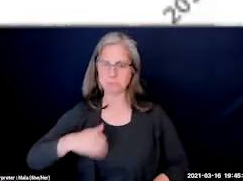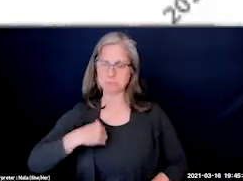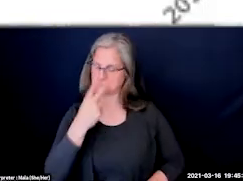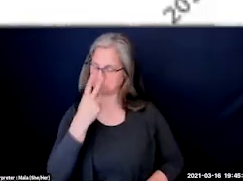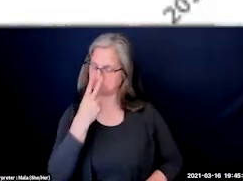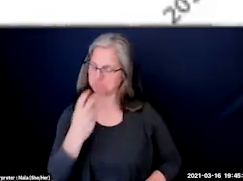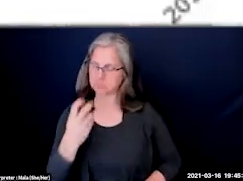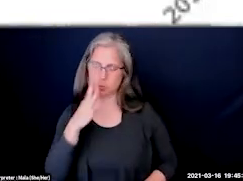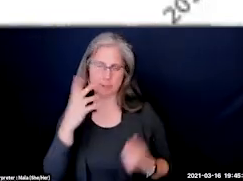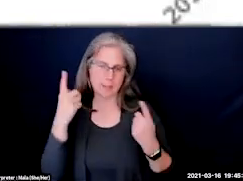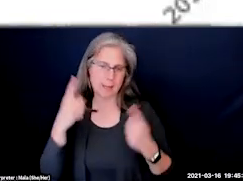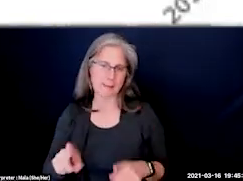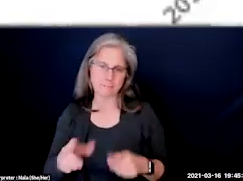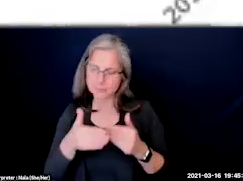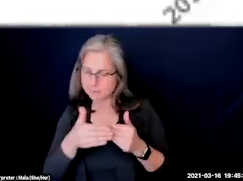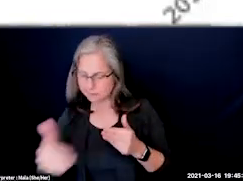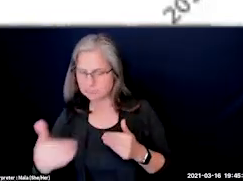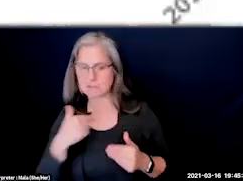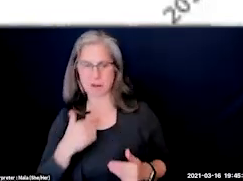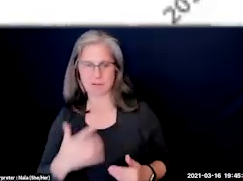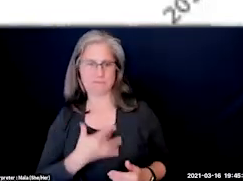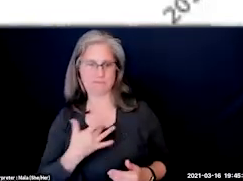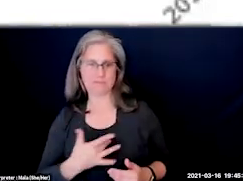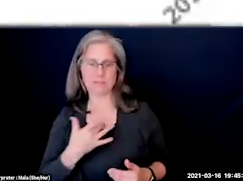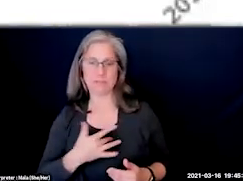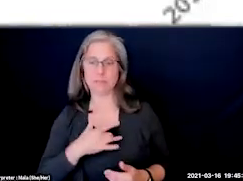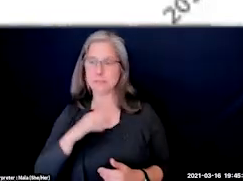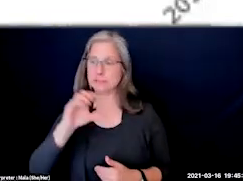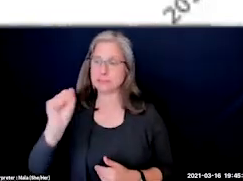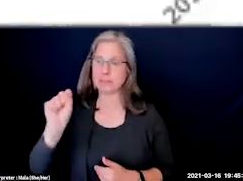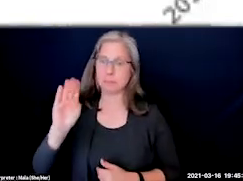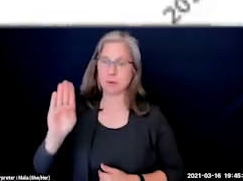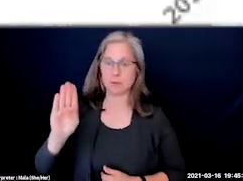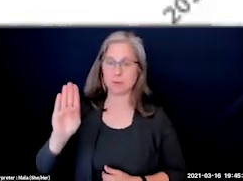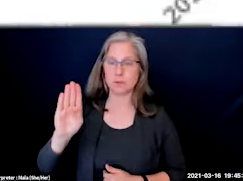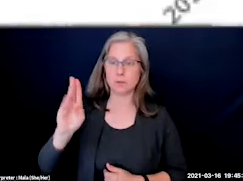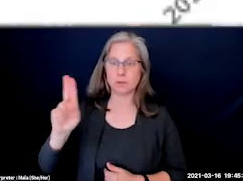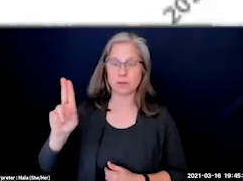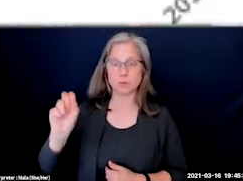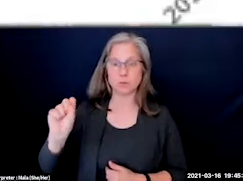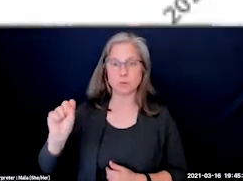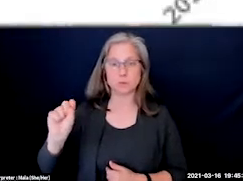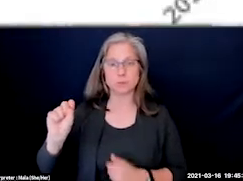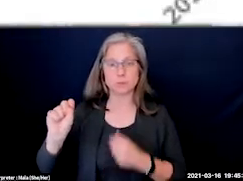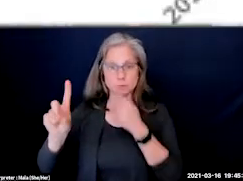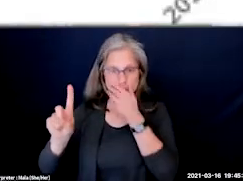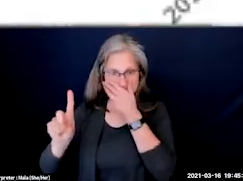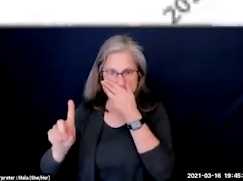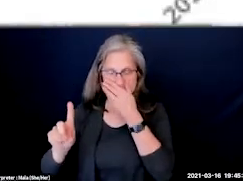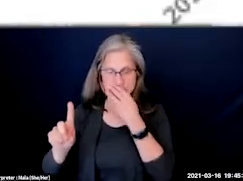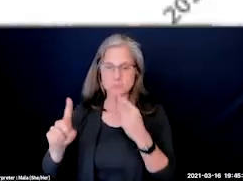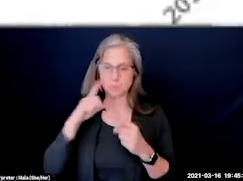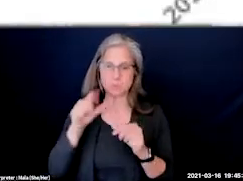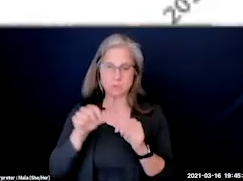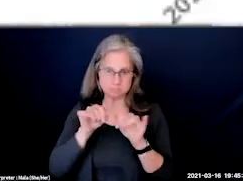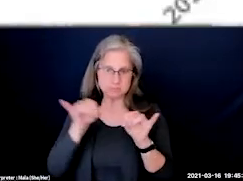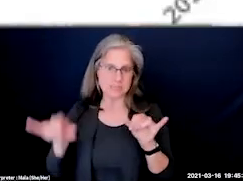happening in the near future. So I believe Santa Barbara Unified will stay in basic or in community funded district for quite some